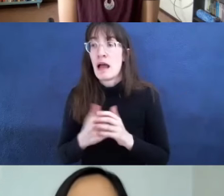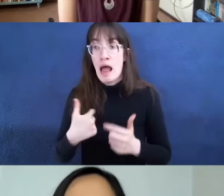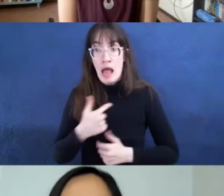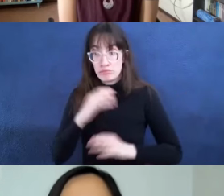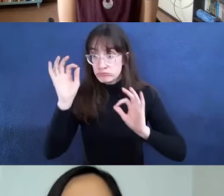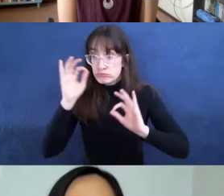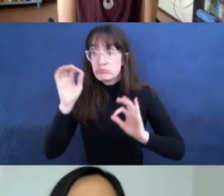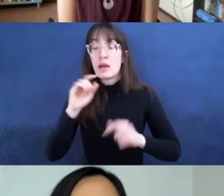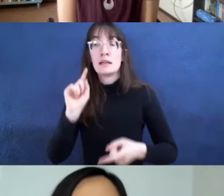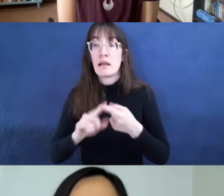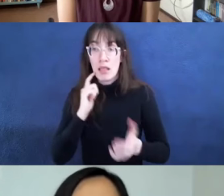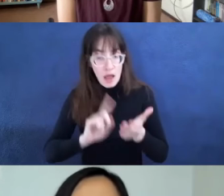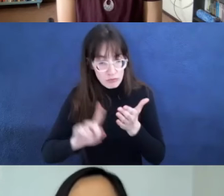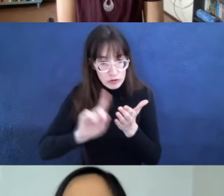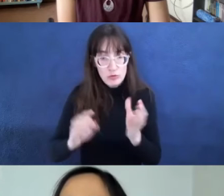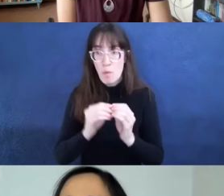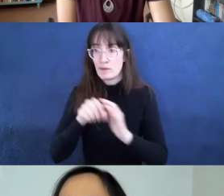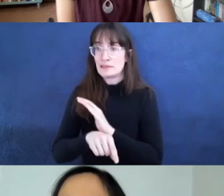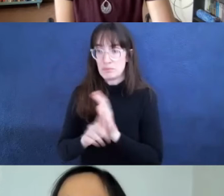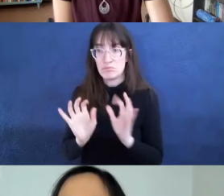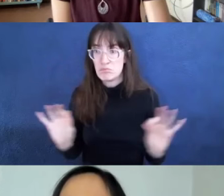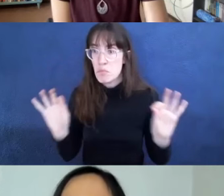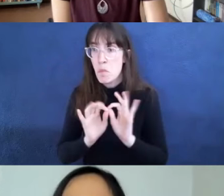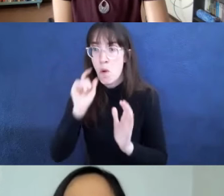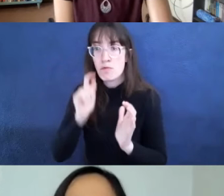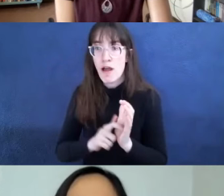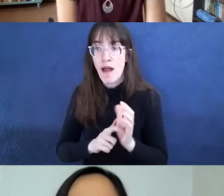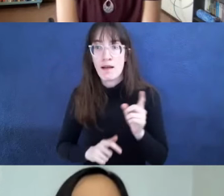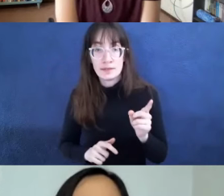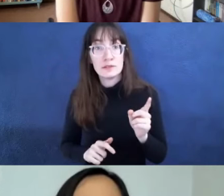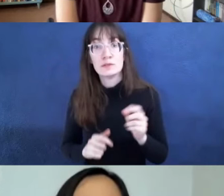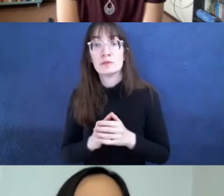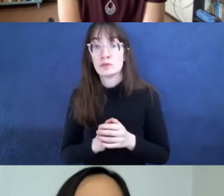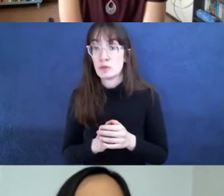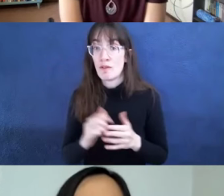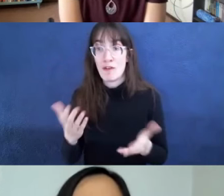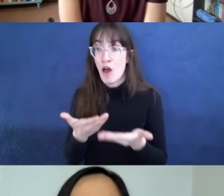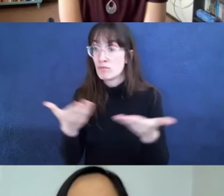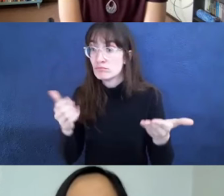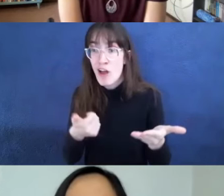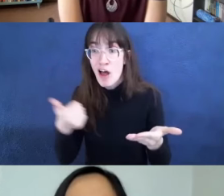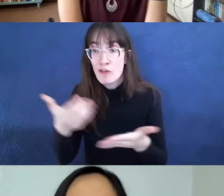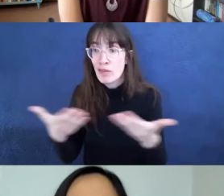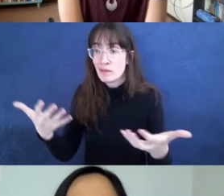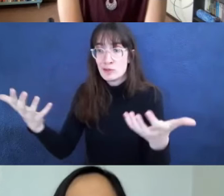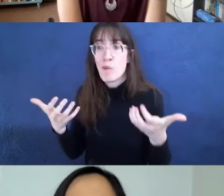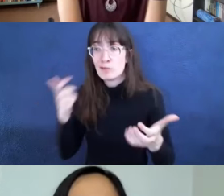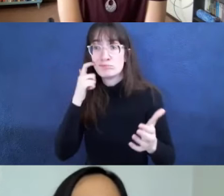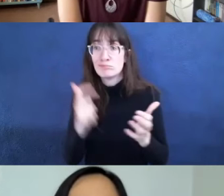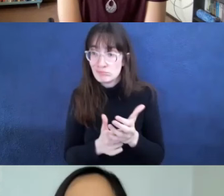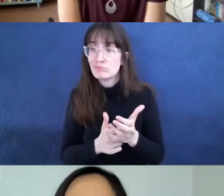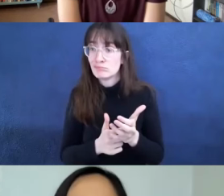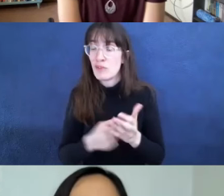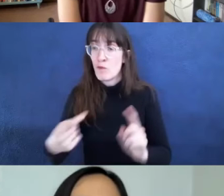until I looked it up. So I'm wondering, is there anything else that you all would like to acknowledge? Anything else this